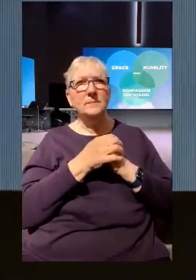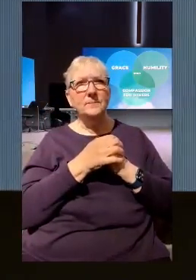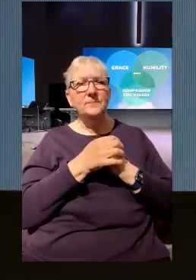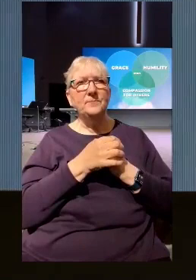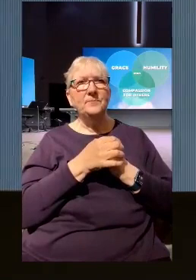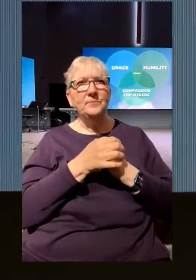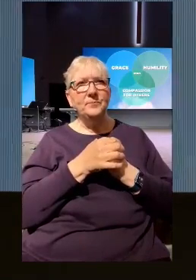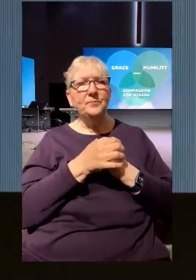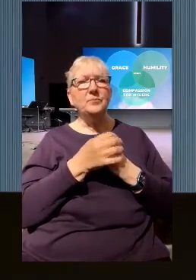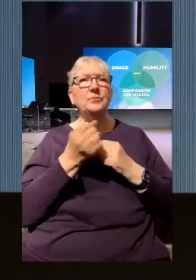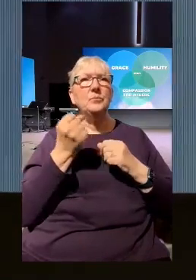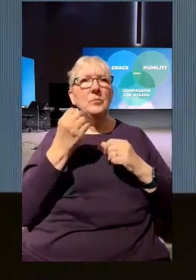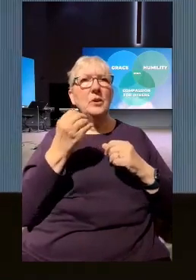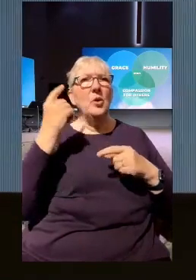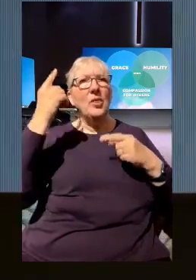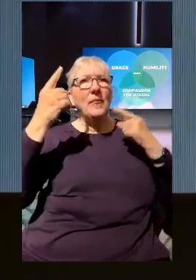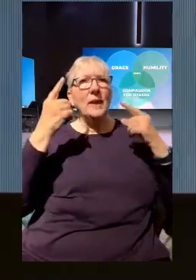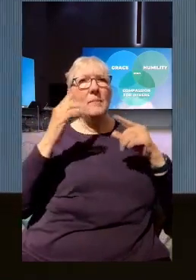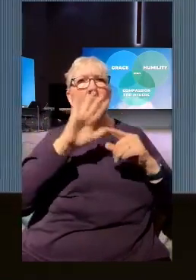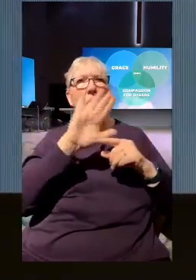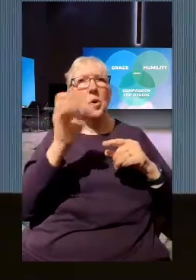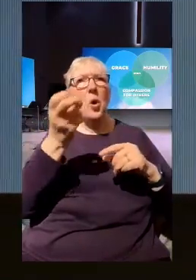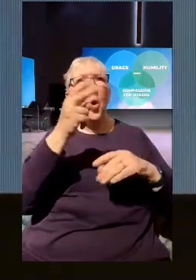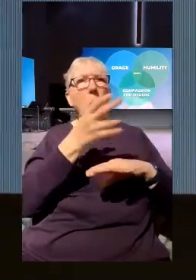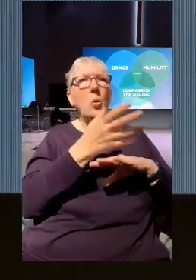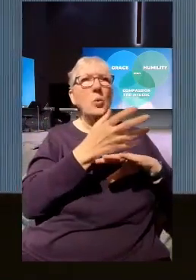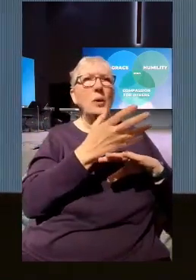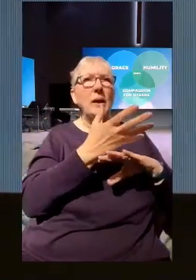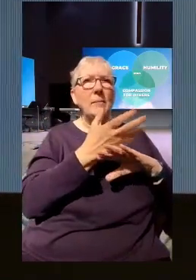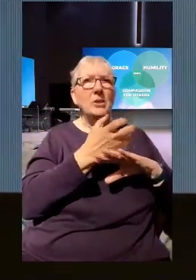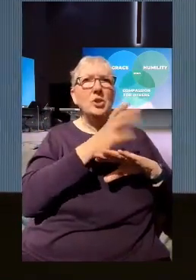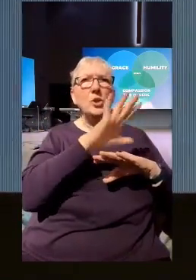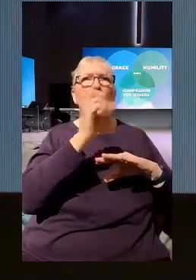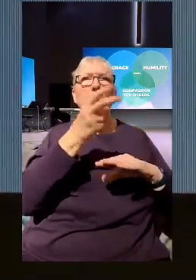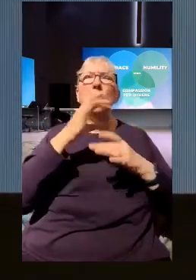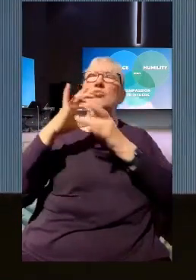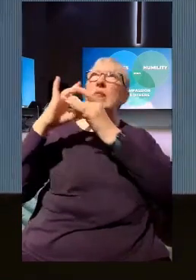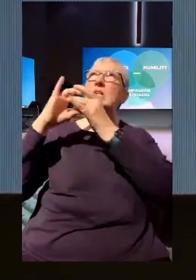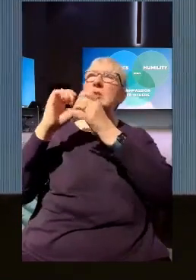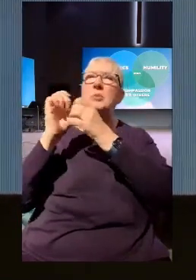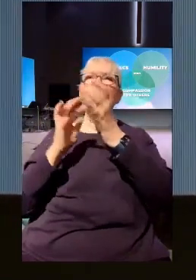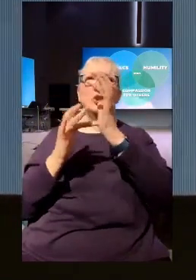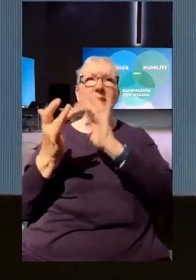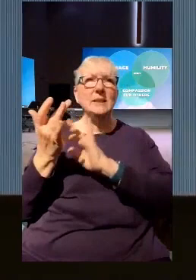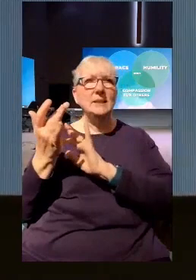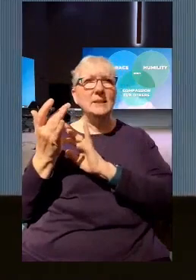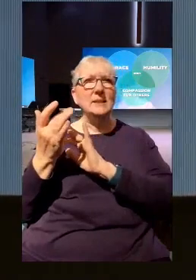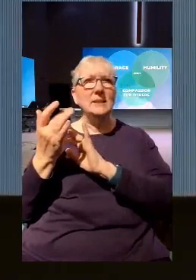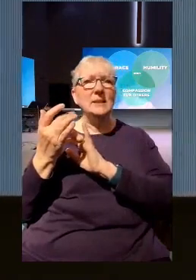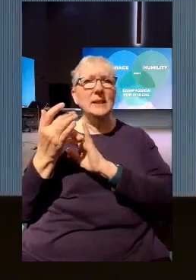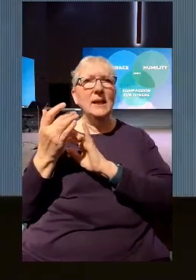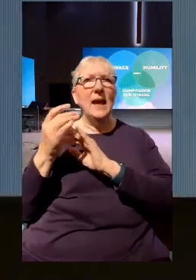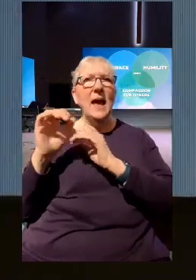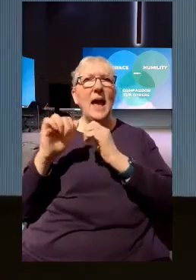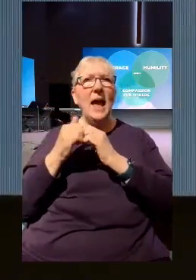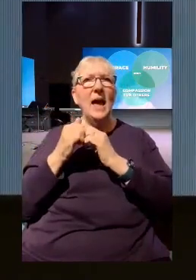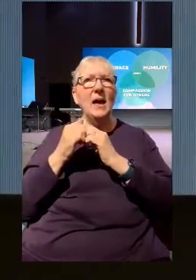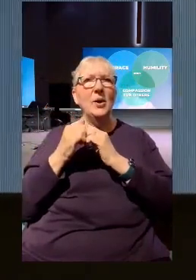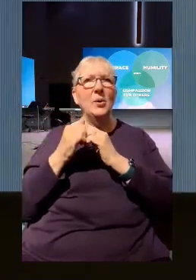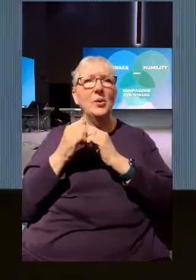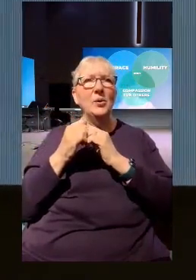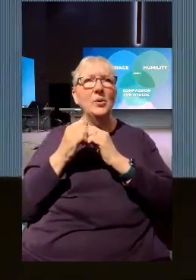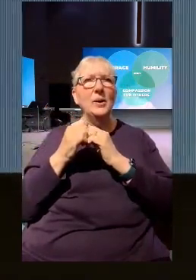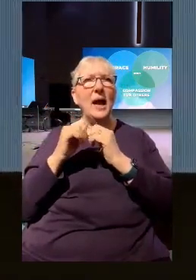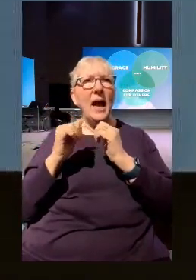So as you think about your own ambitions, your own relationship with Jesus, how you see humility and compassion playing out in your